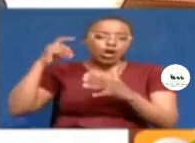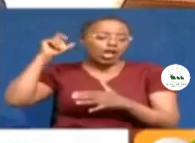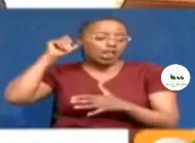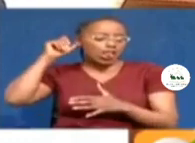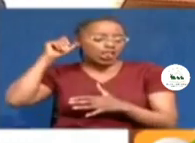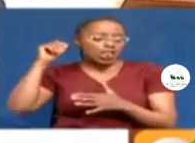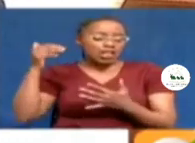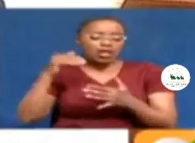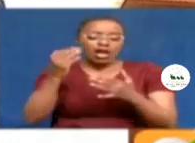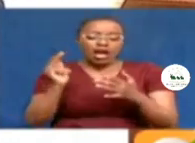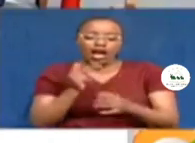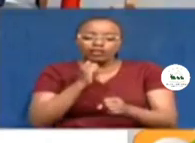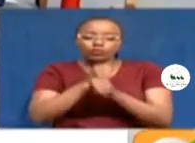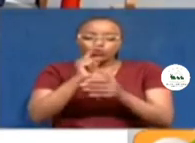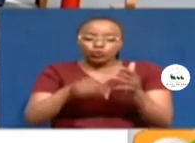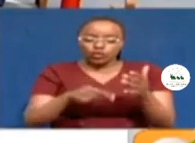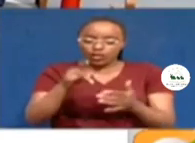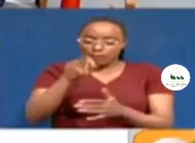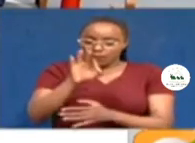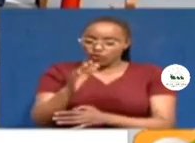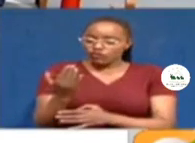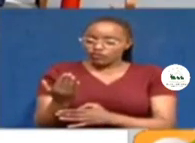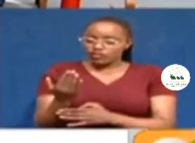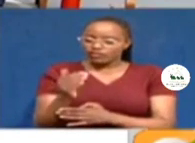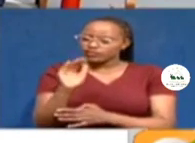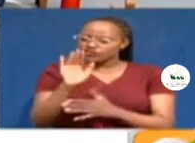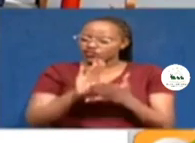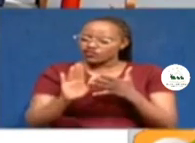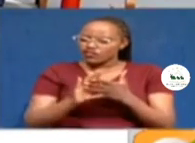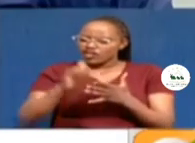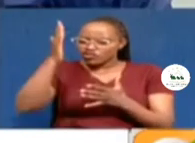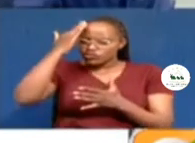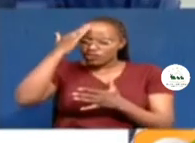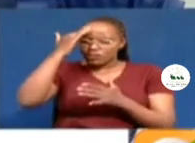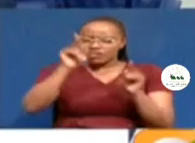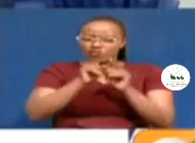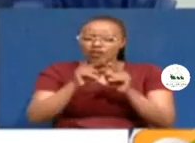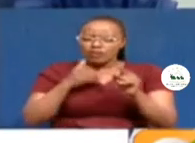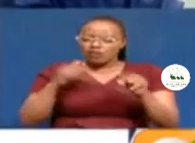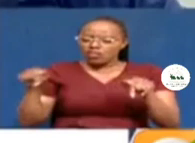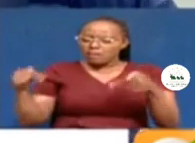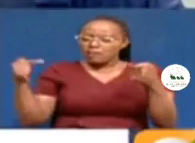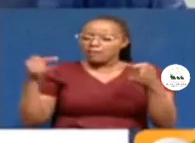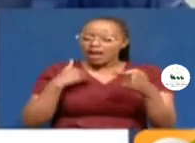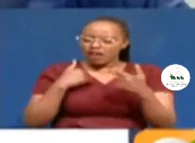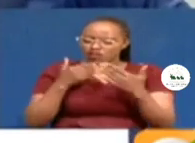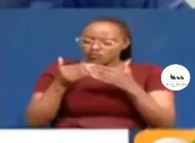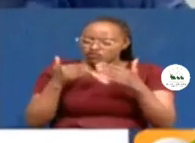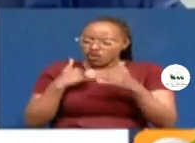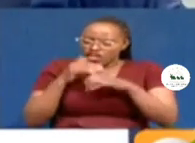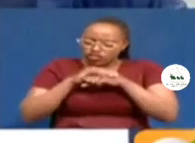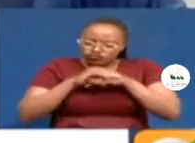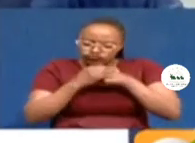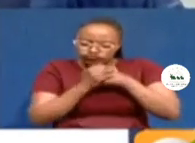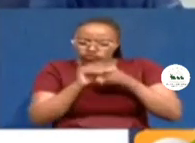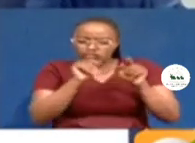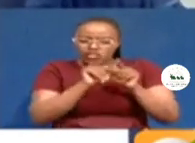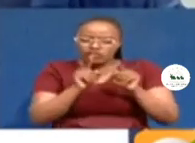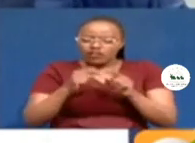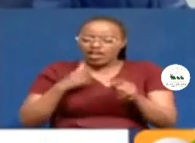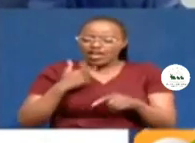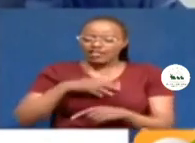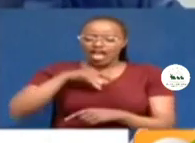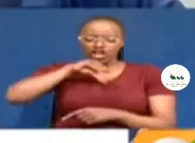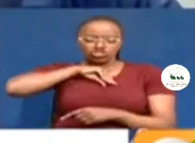we do? Prof, real quick, remember the bromance that was between the two? Just matching shirts, matching